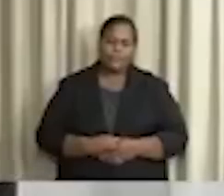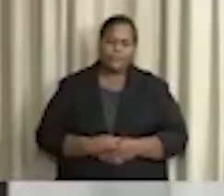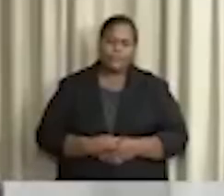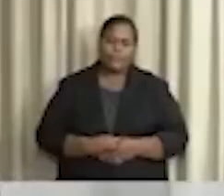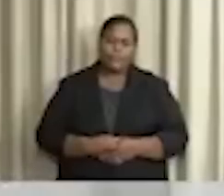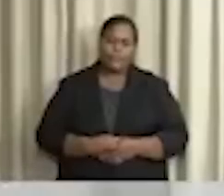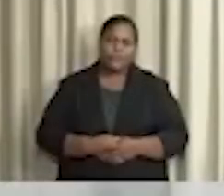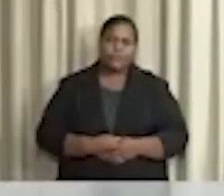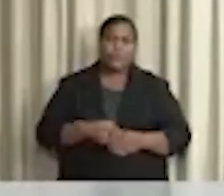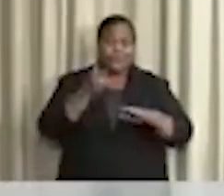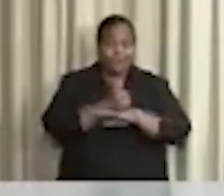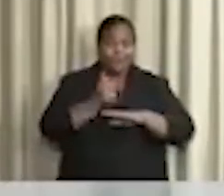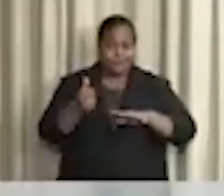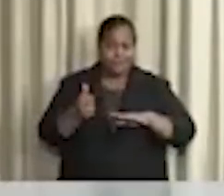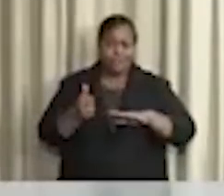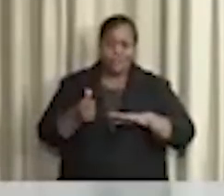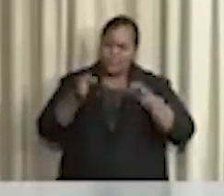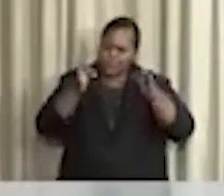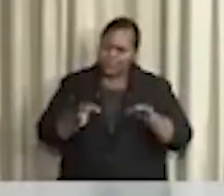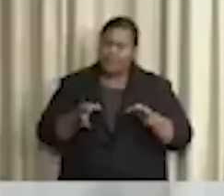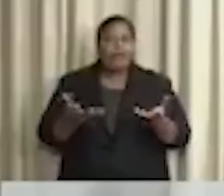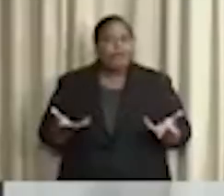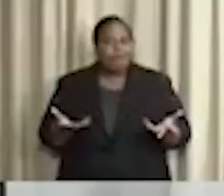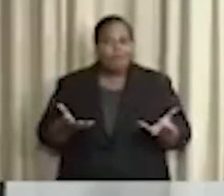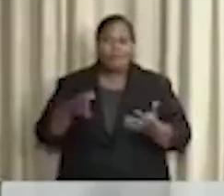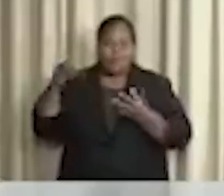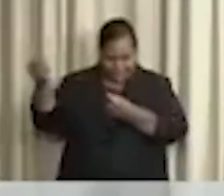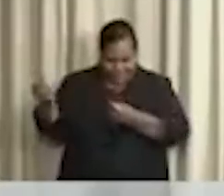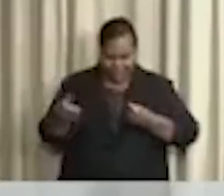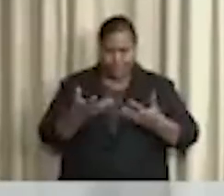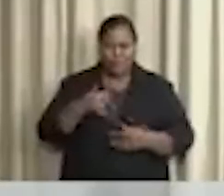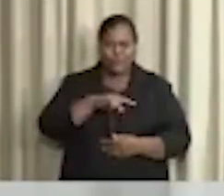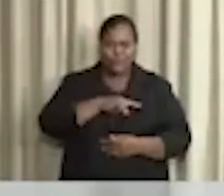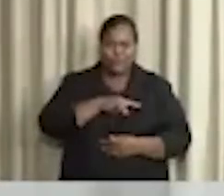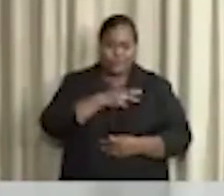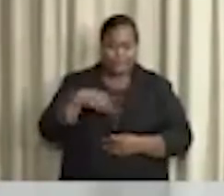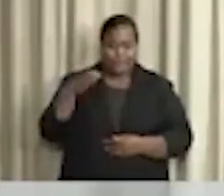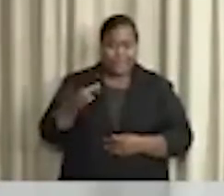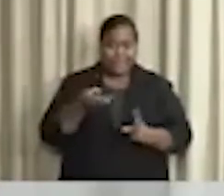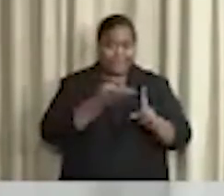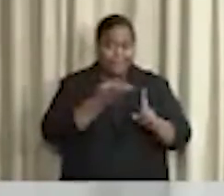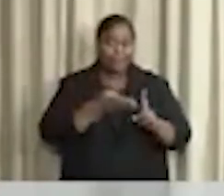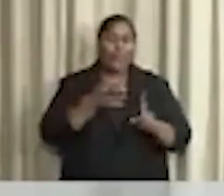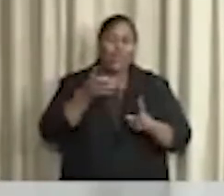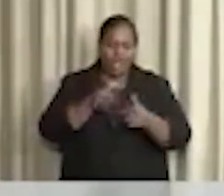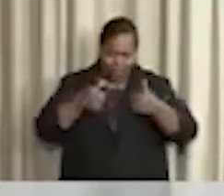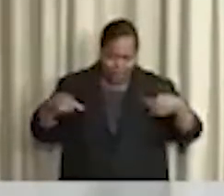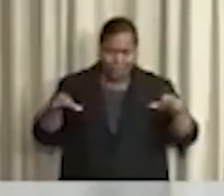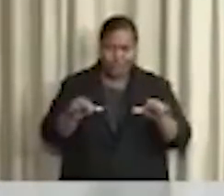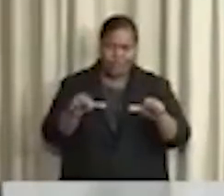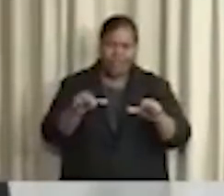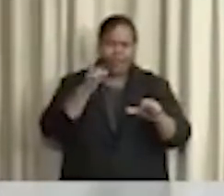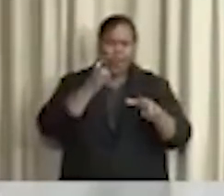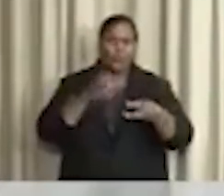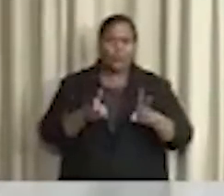Cabinet based its decision on a submission that was made to it by the Minister for Agriculture and Waterways,